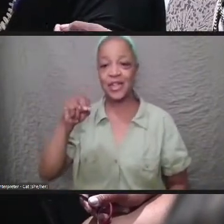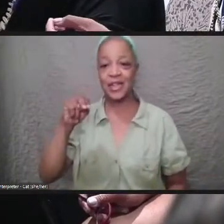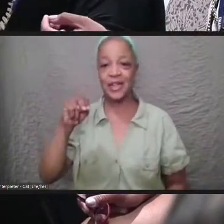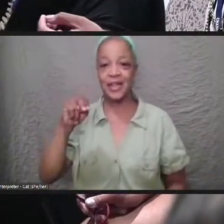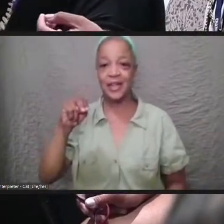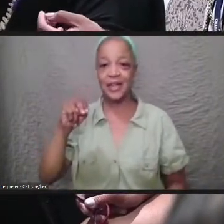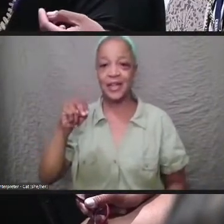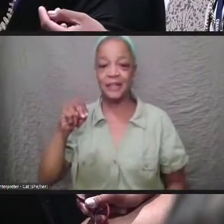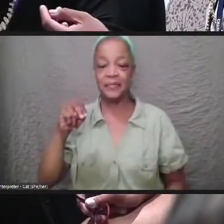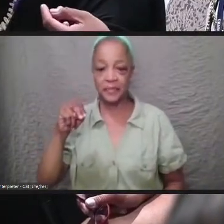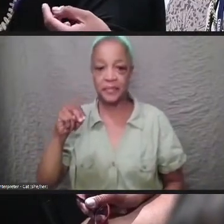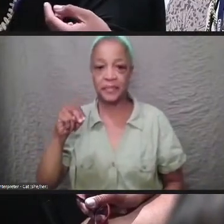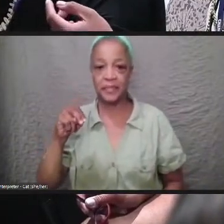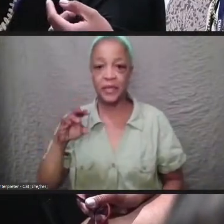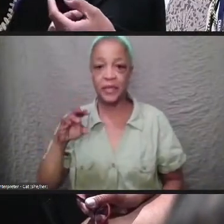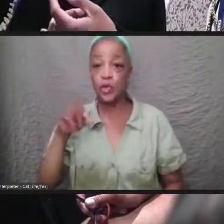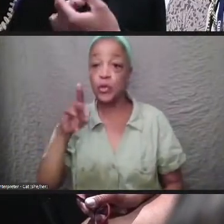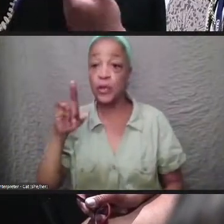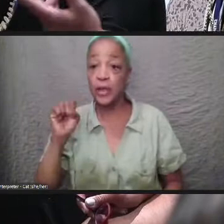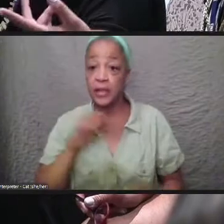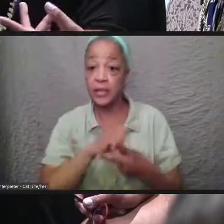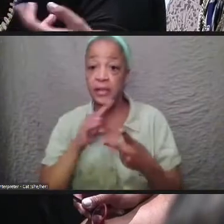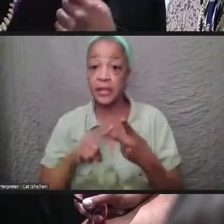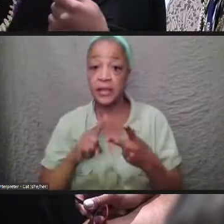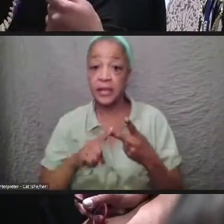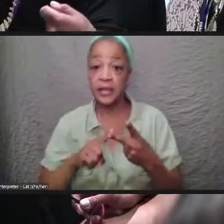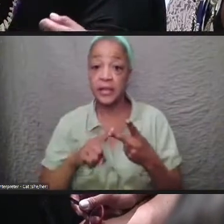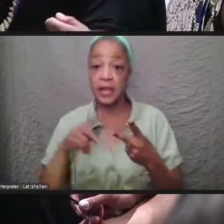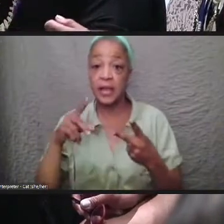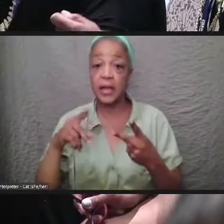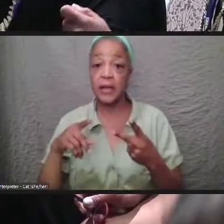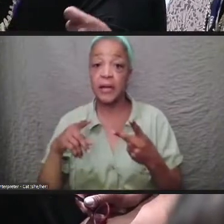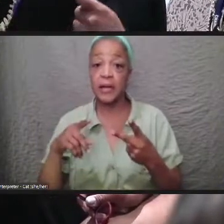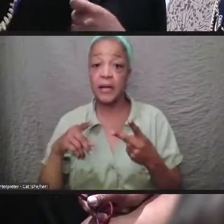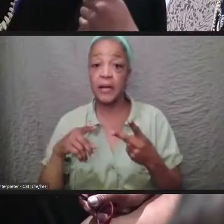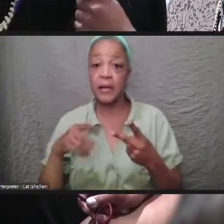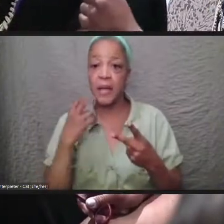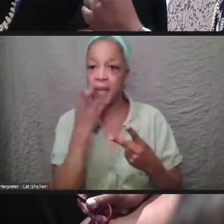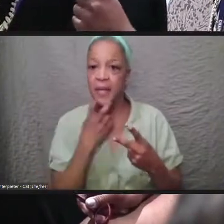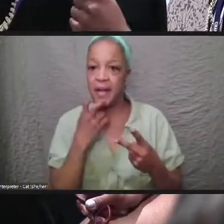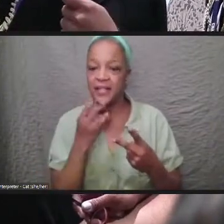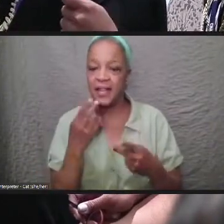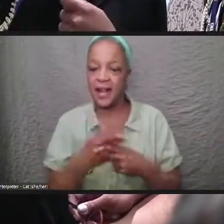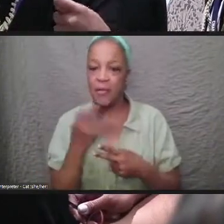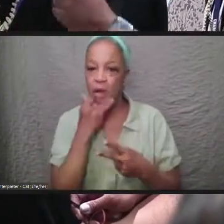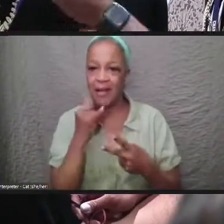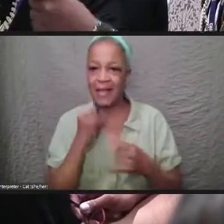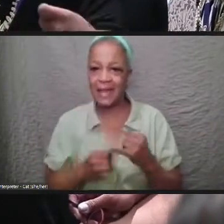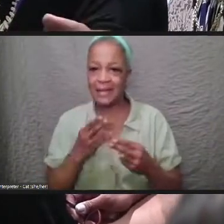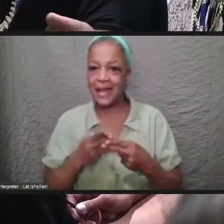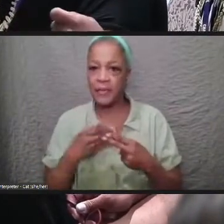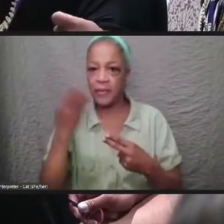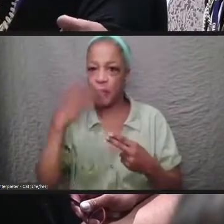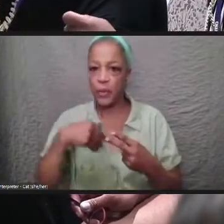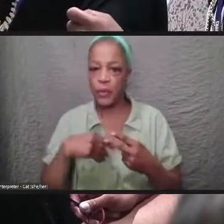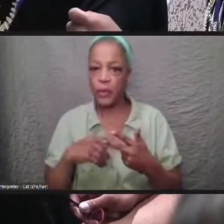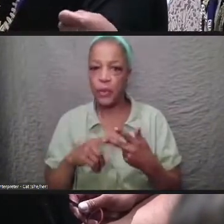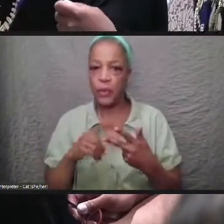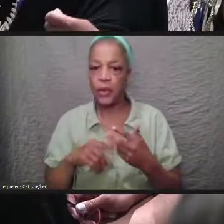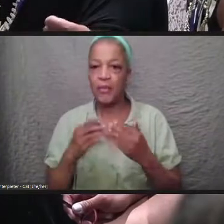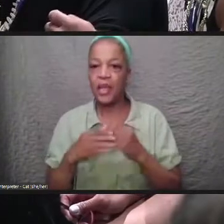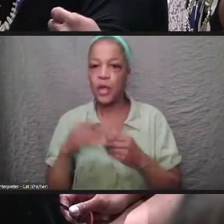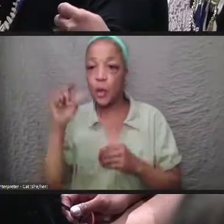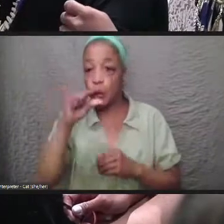Queen Jean, Jules Pierpel. I might be mispronouncing their last name, but you could easily Google